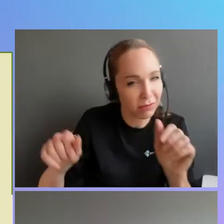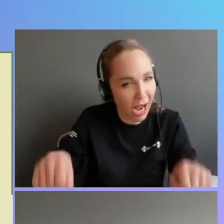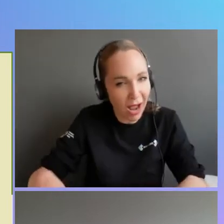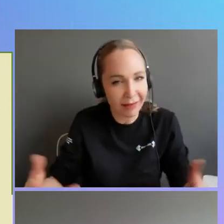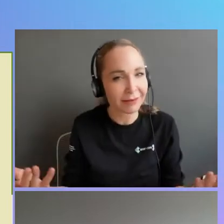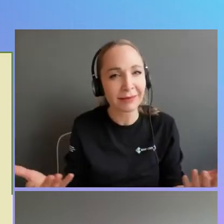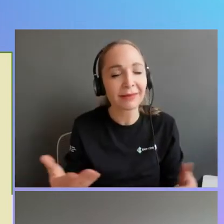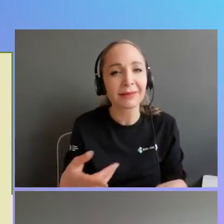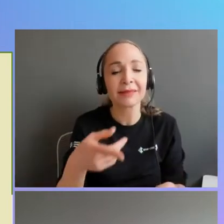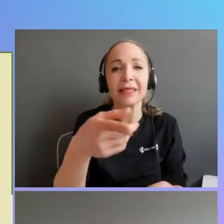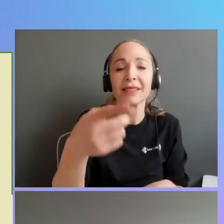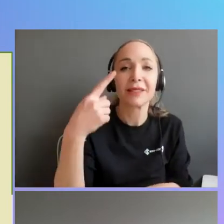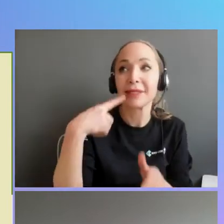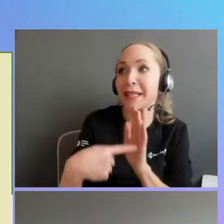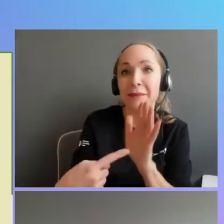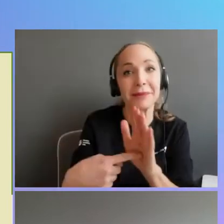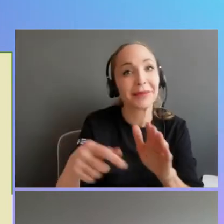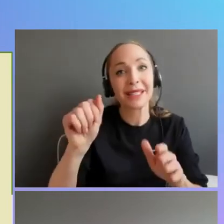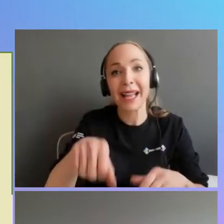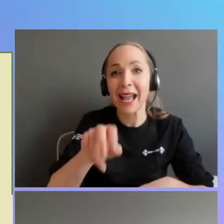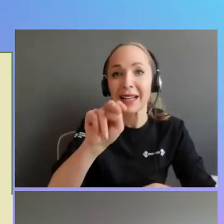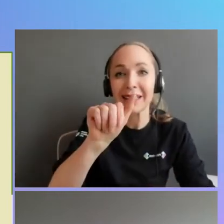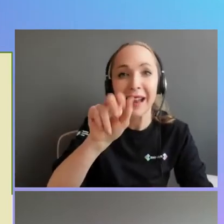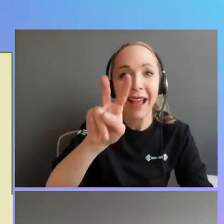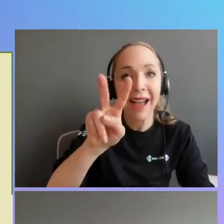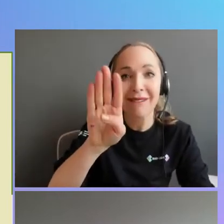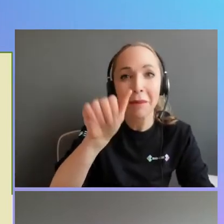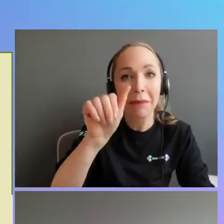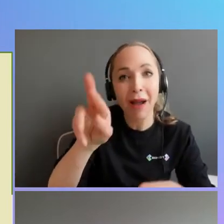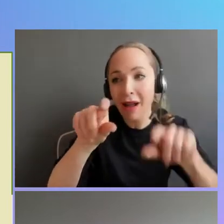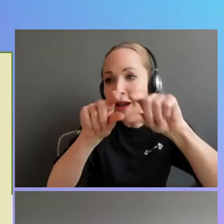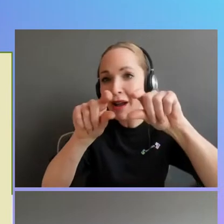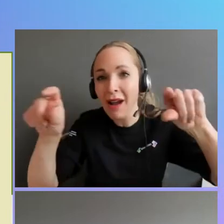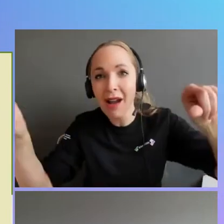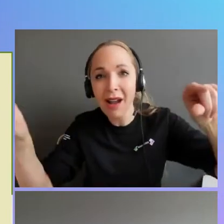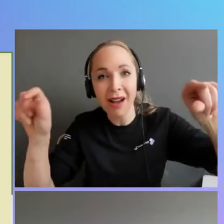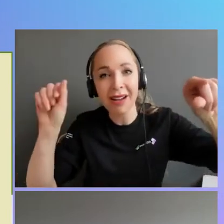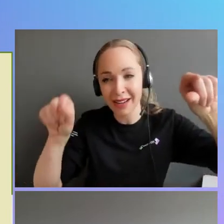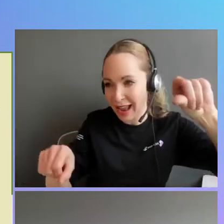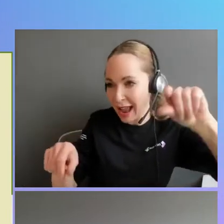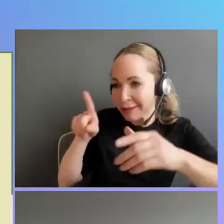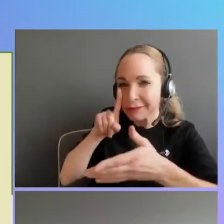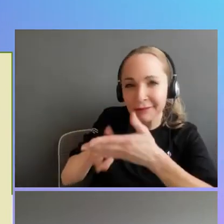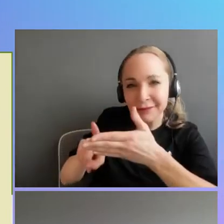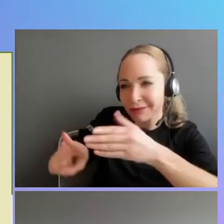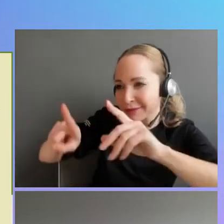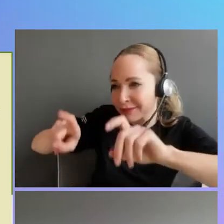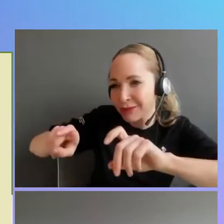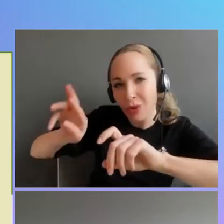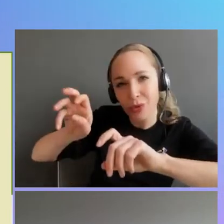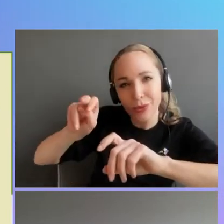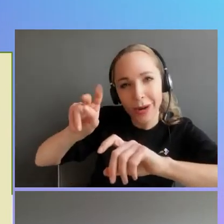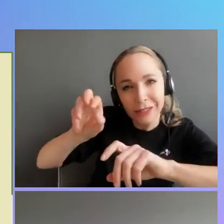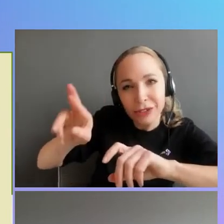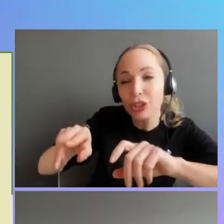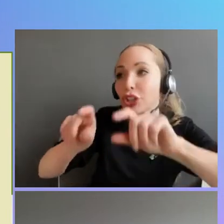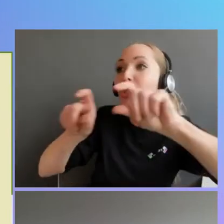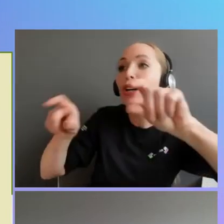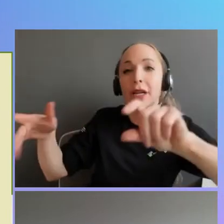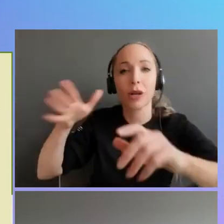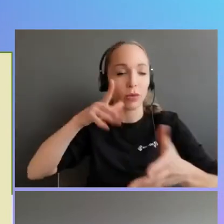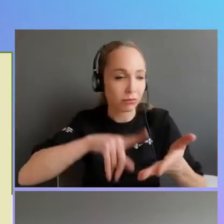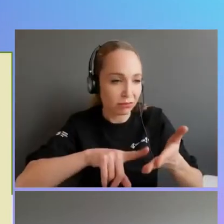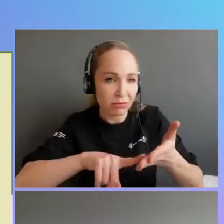a navigation bar, having that navigation bar rendered and all of the little bits that arise as a problem between